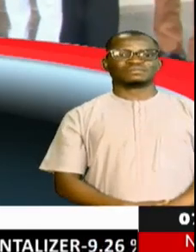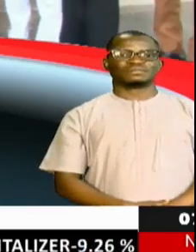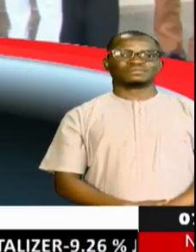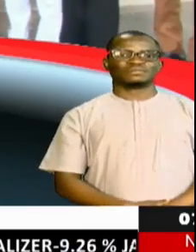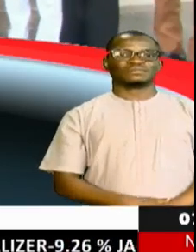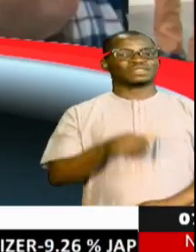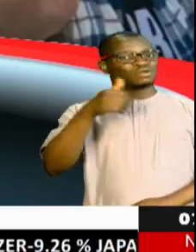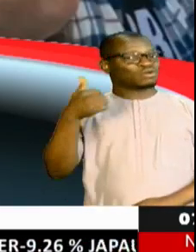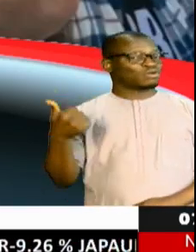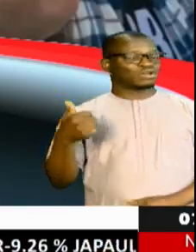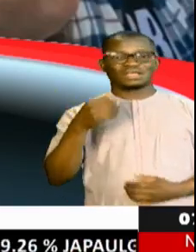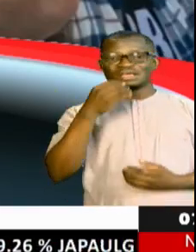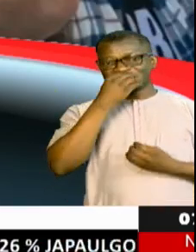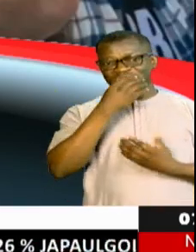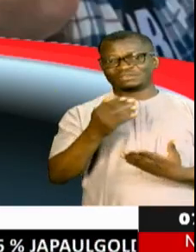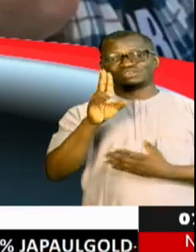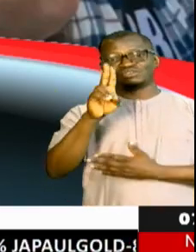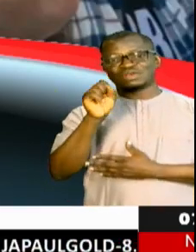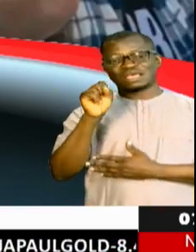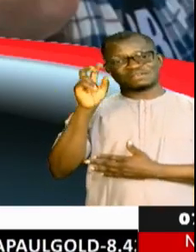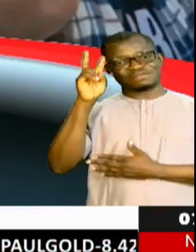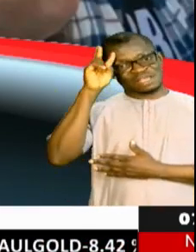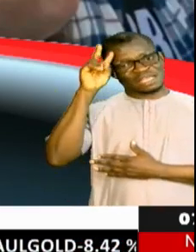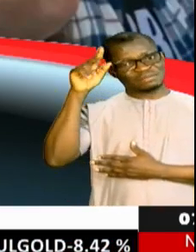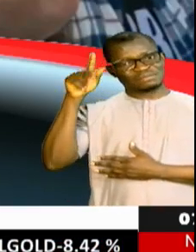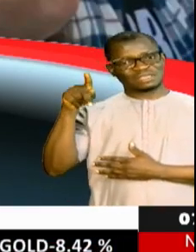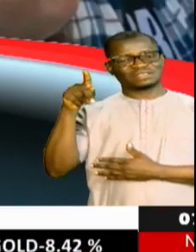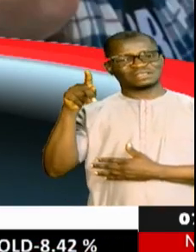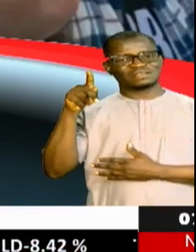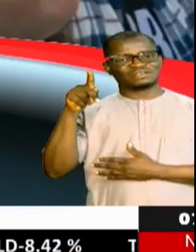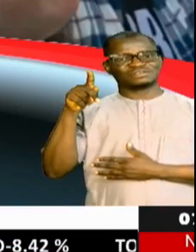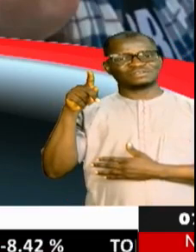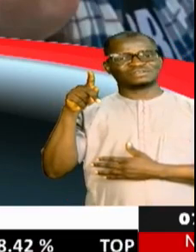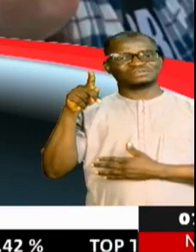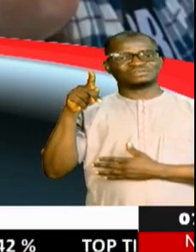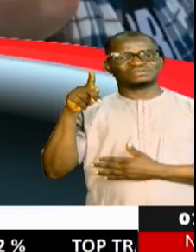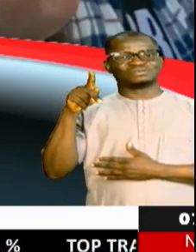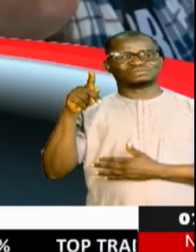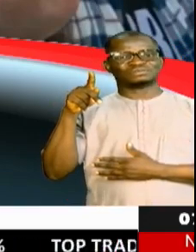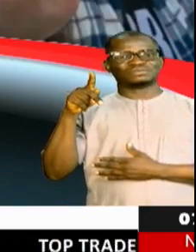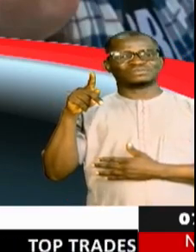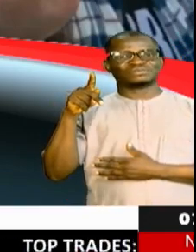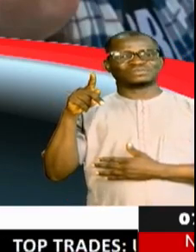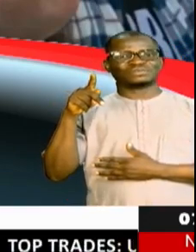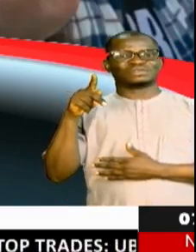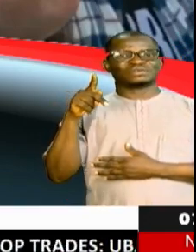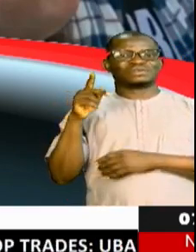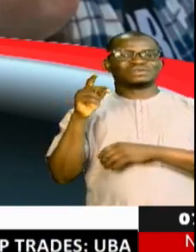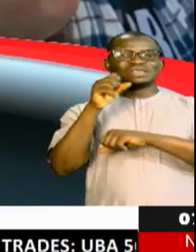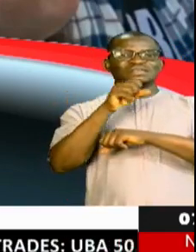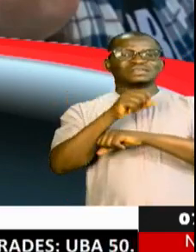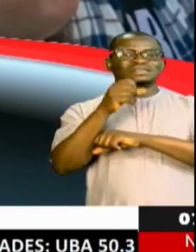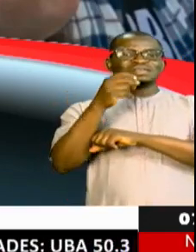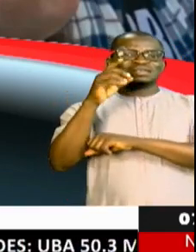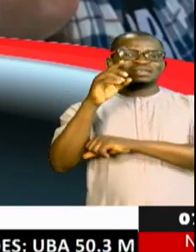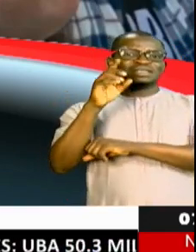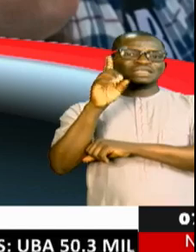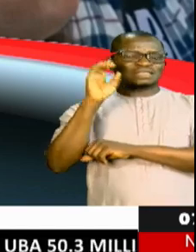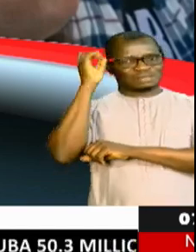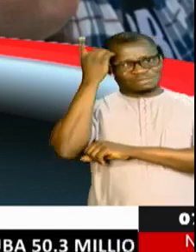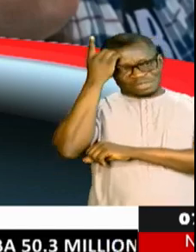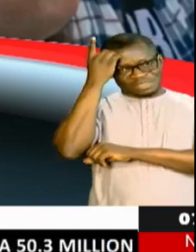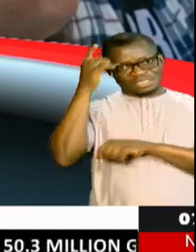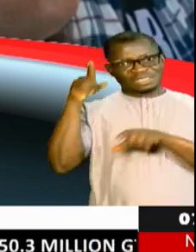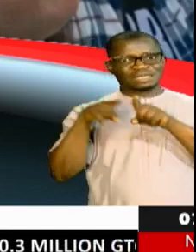In other news, U.S. Vice President and defeated Democratic candidate Kamala Harris